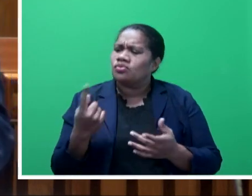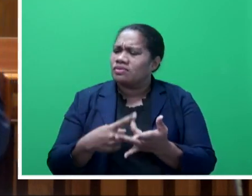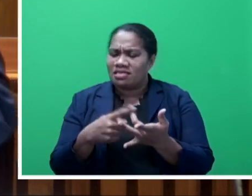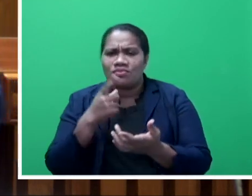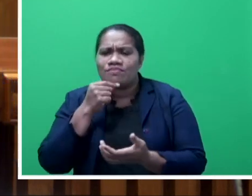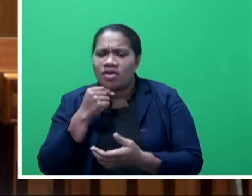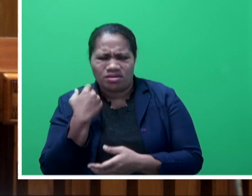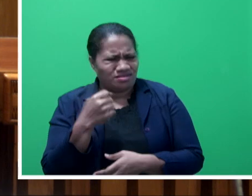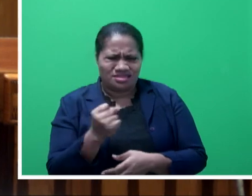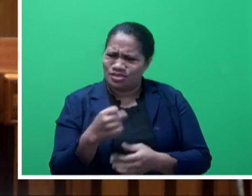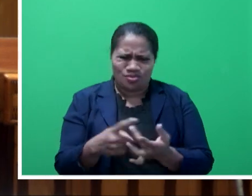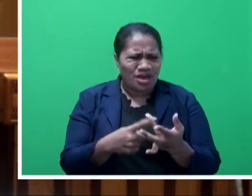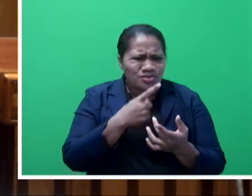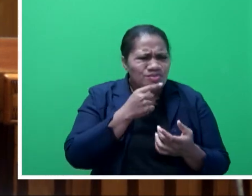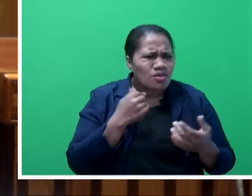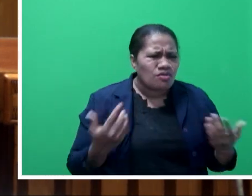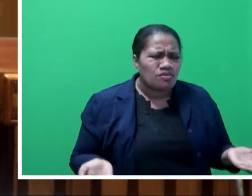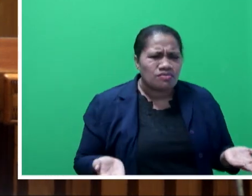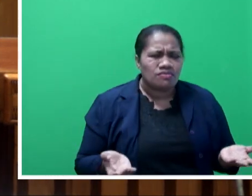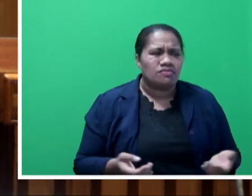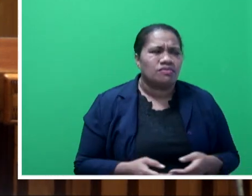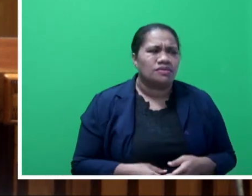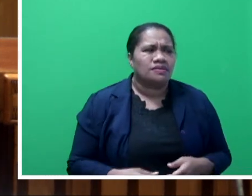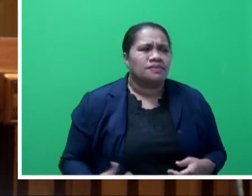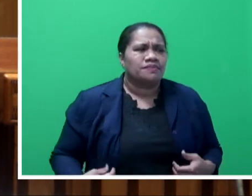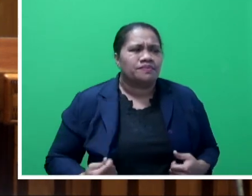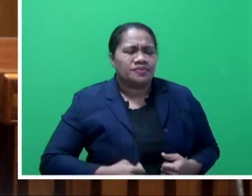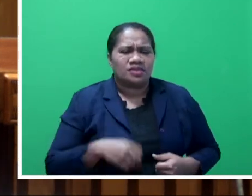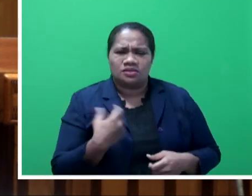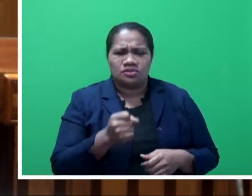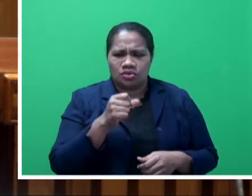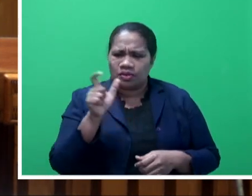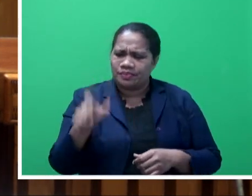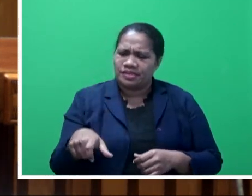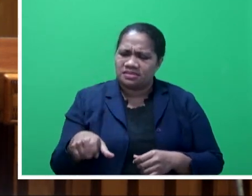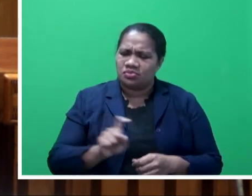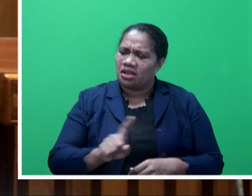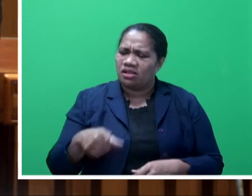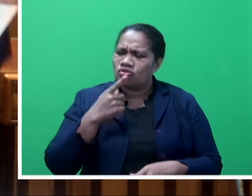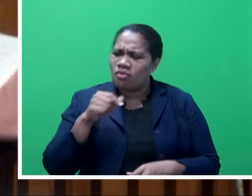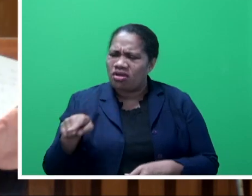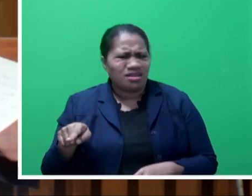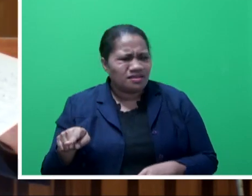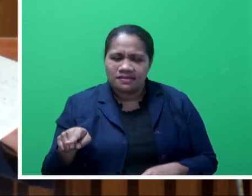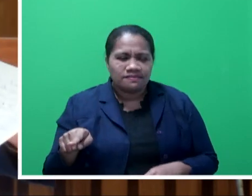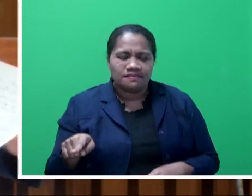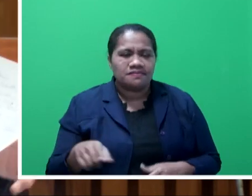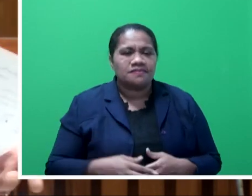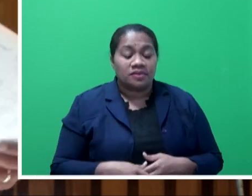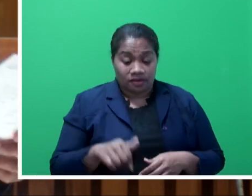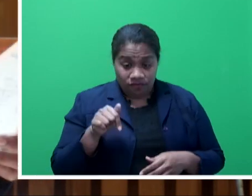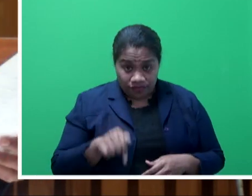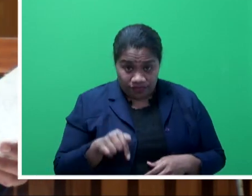There's no person sitting in a dark cloak, sitting in a corner, we're going to borrow the money from. This